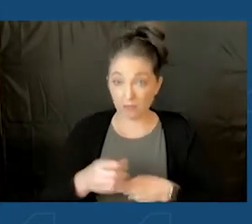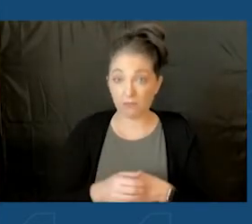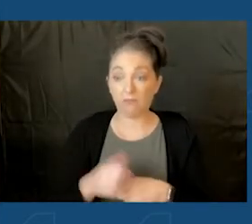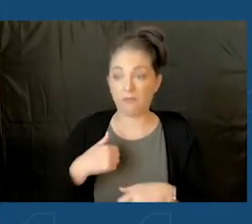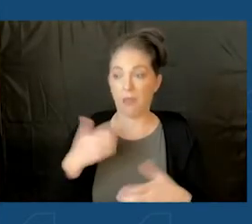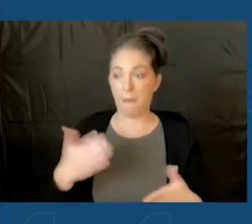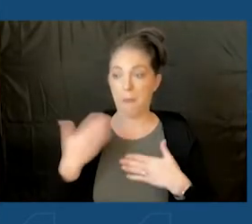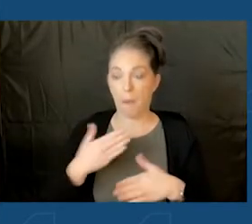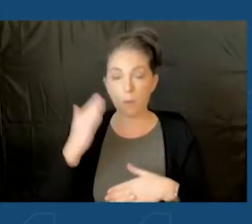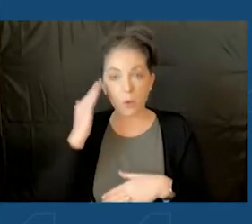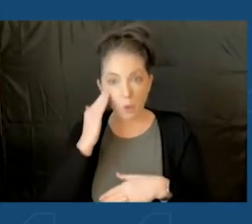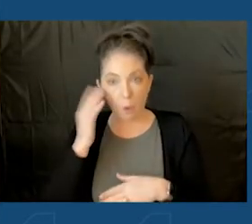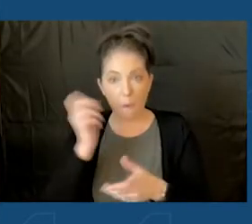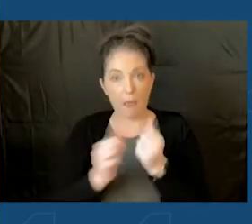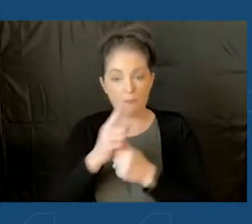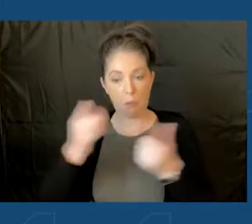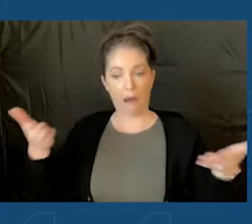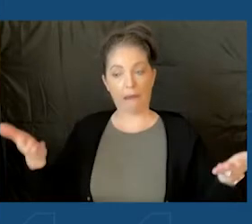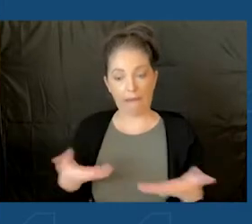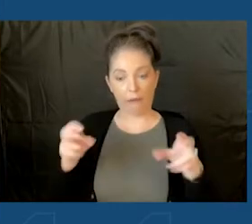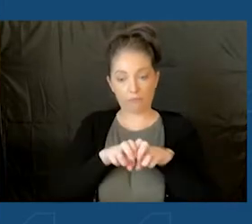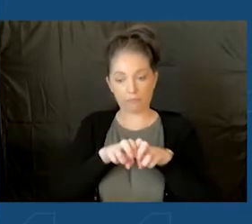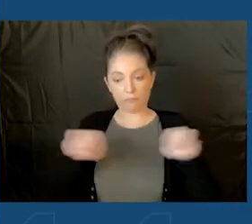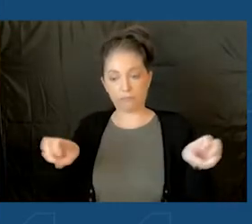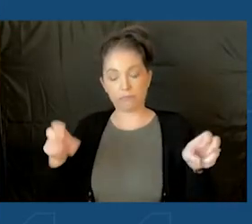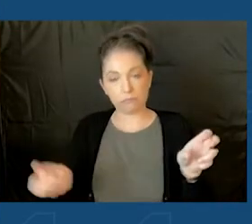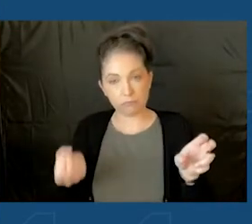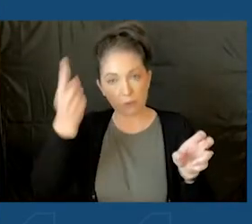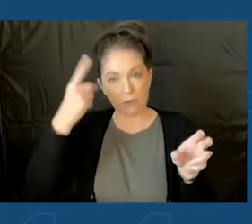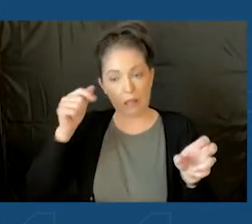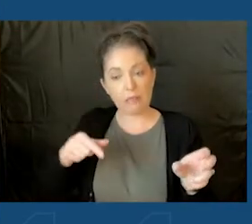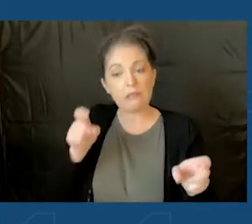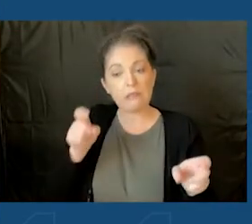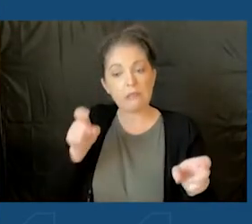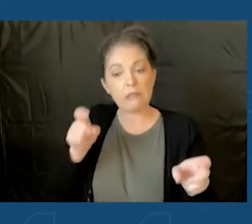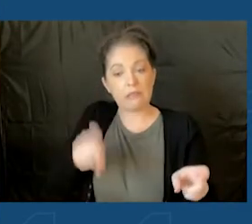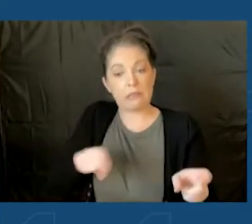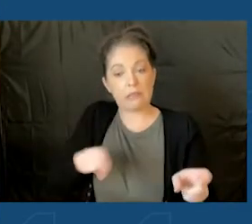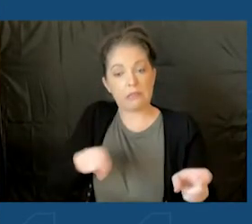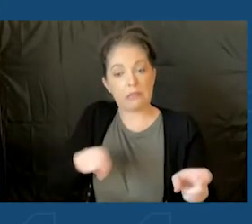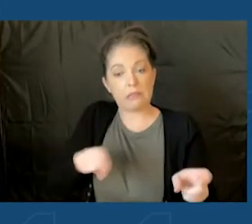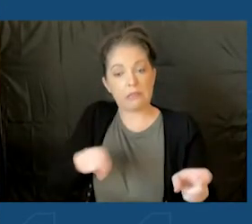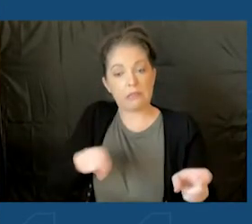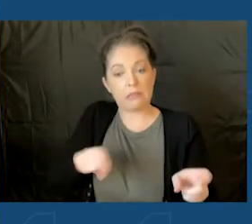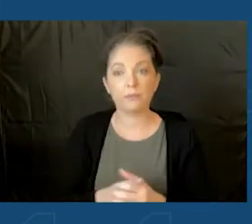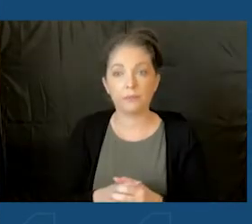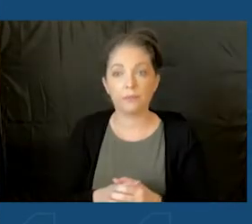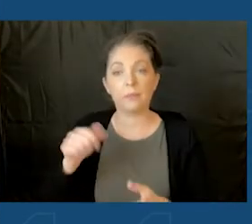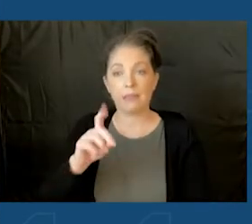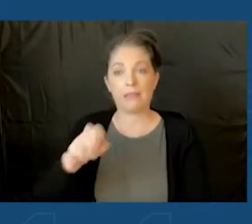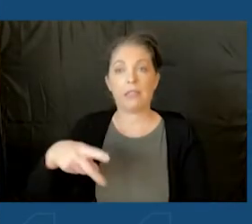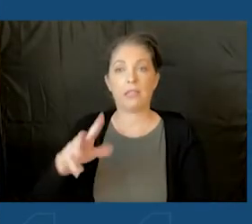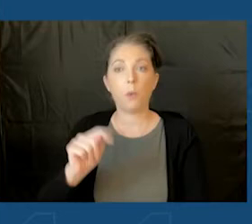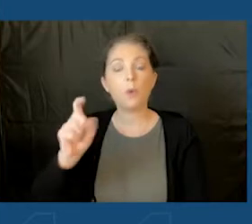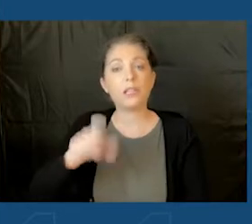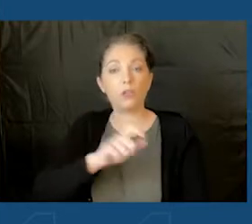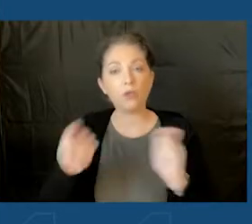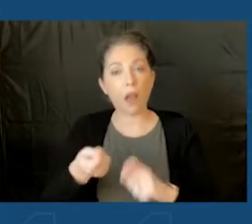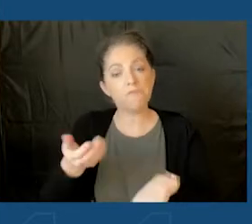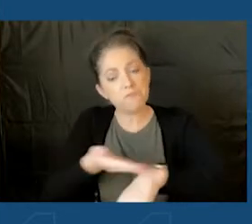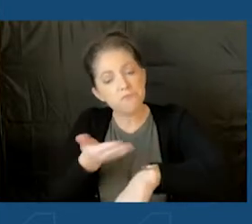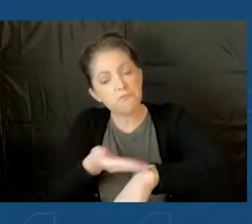that everybody on this panel understands that this needs to change. This depot needs to change. It's fixed up a little bit today, but